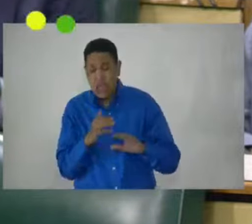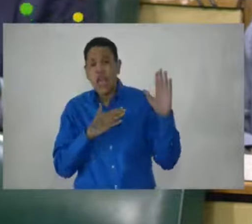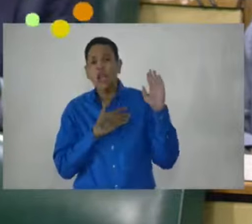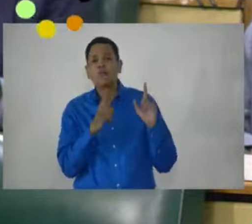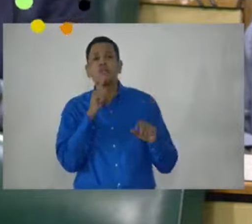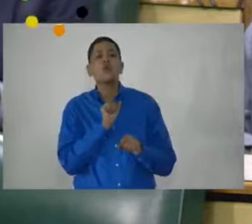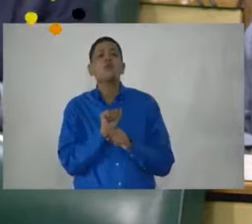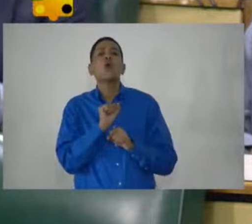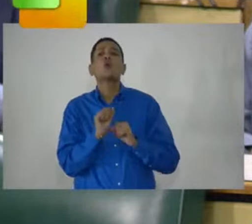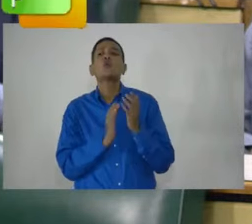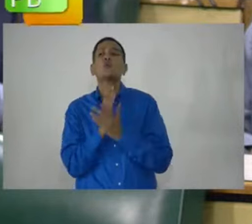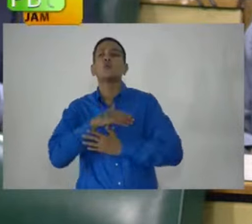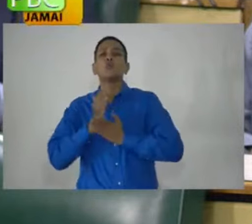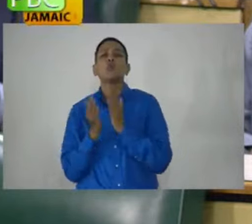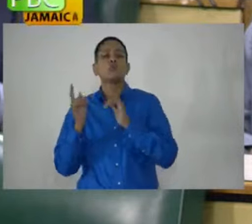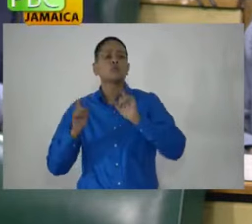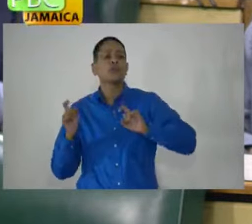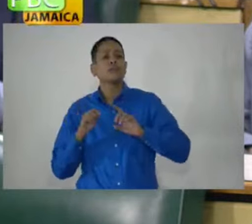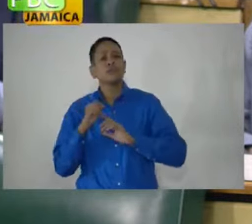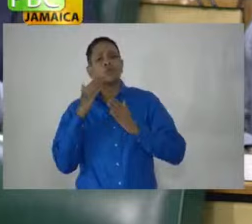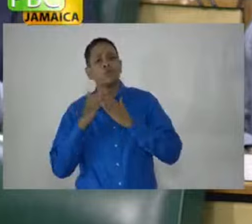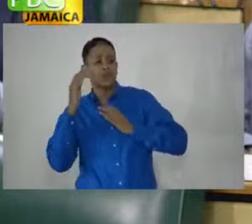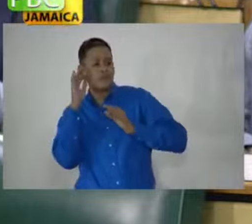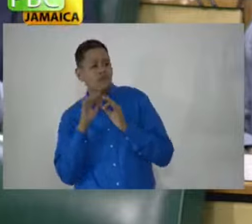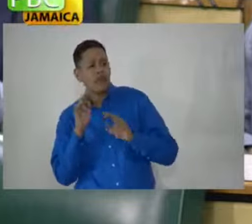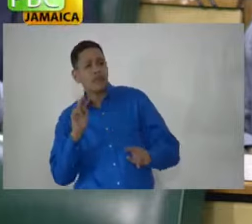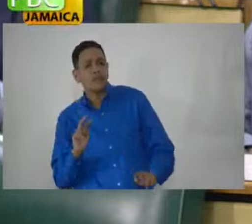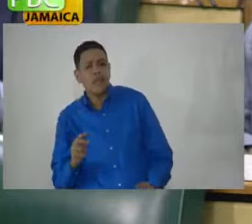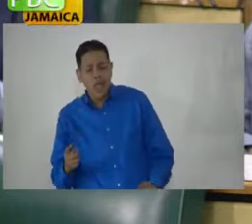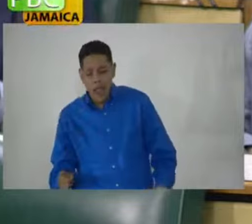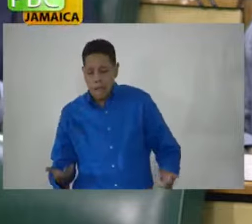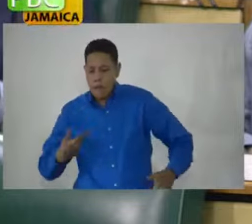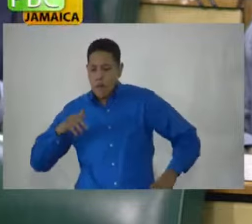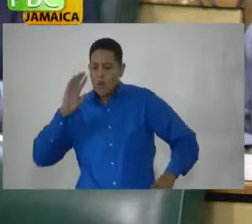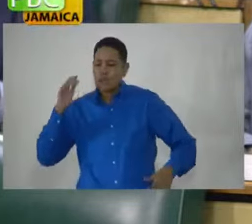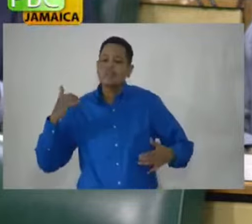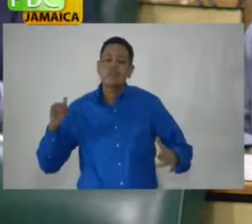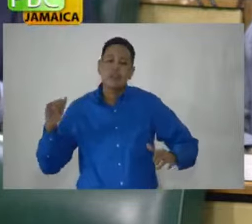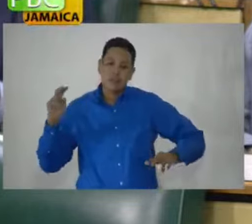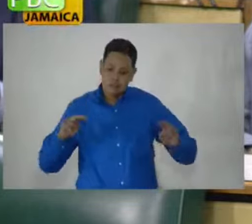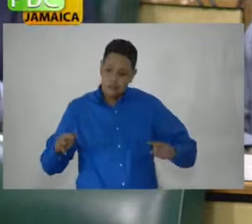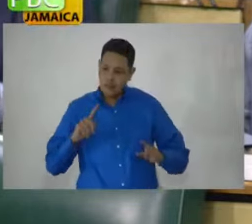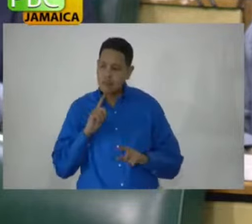to working through those questions in good faith. We will continue